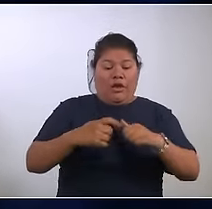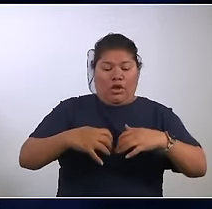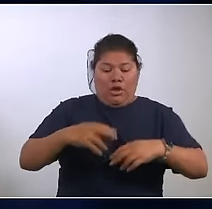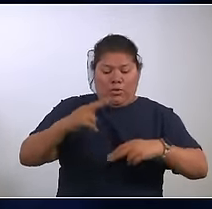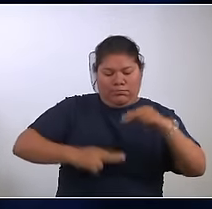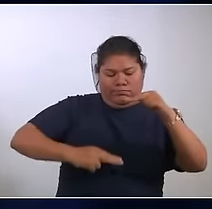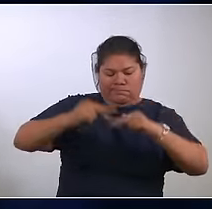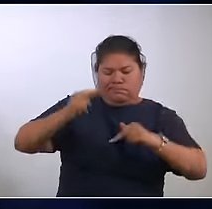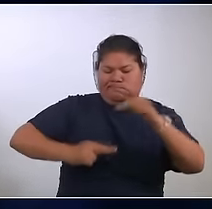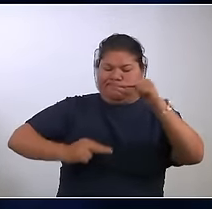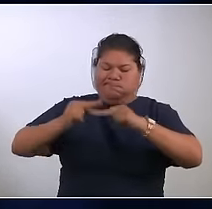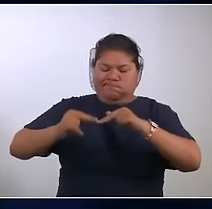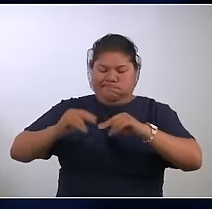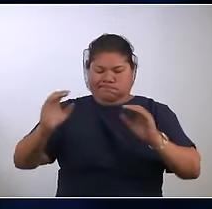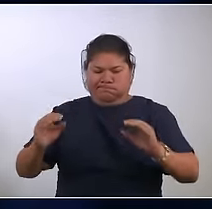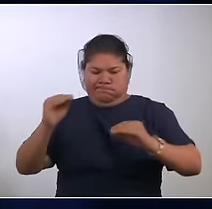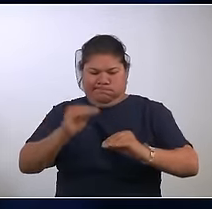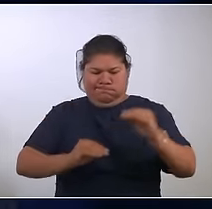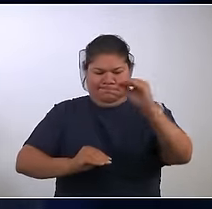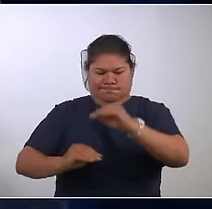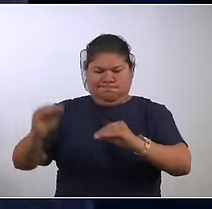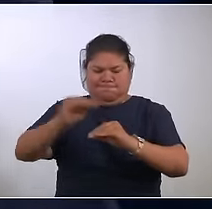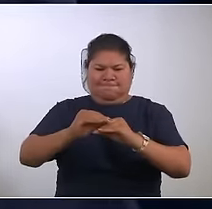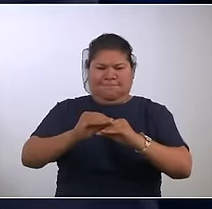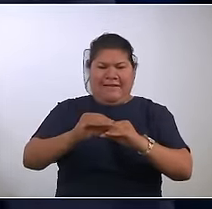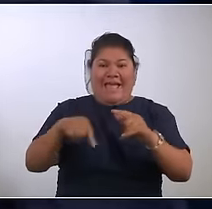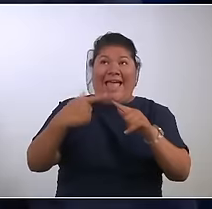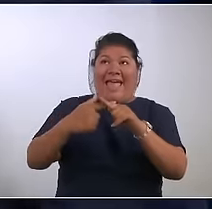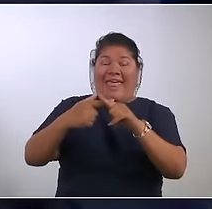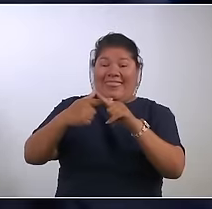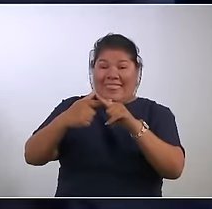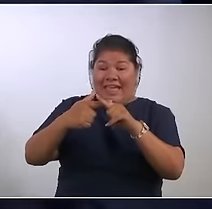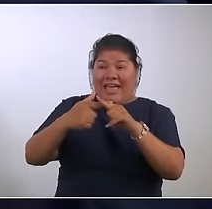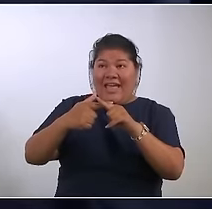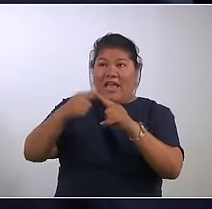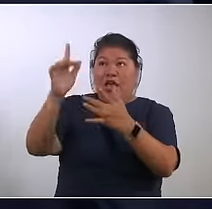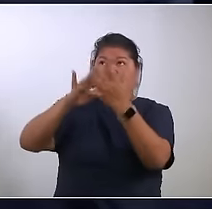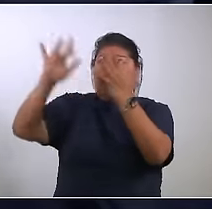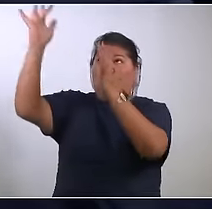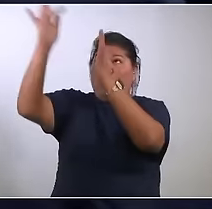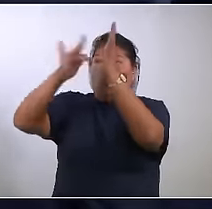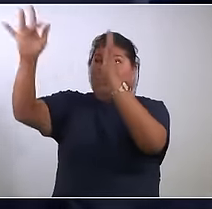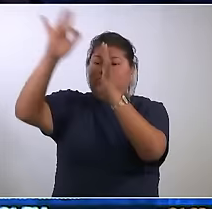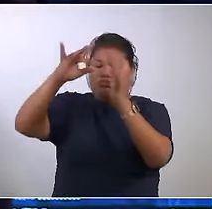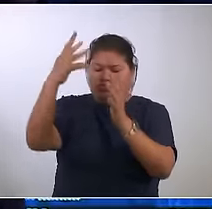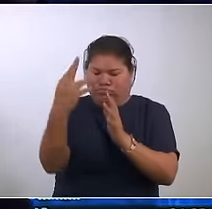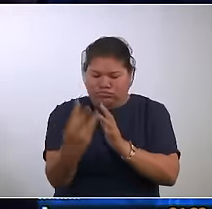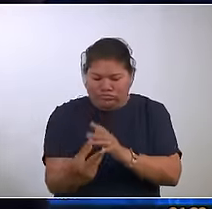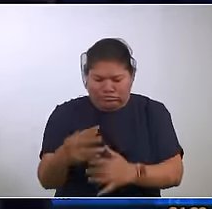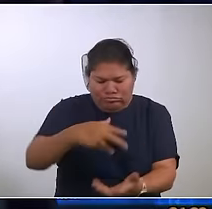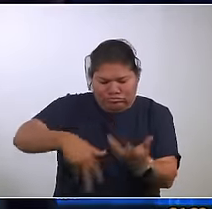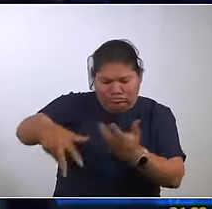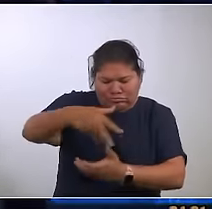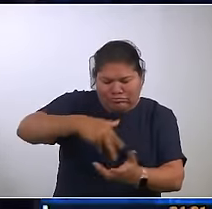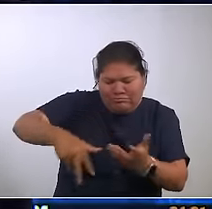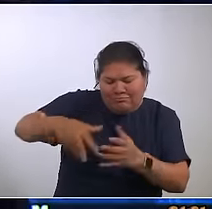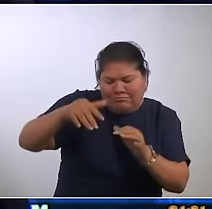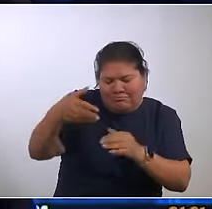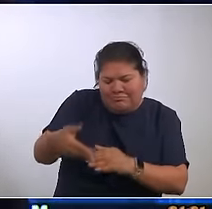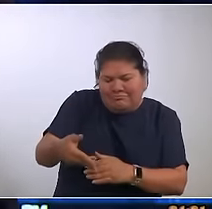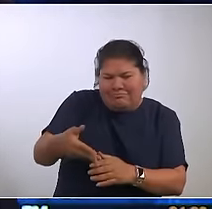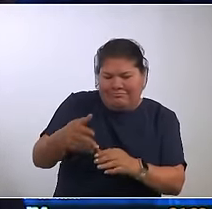la estructura. First the structure is created. Entonces la gloria de Dios habita en ese tabernáculo. And then the glory of